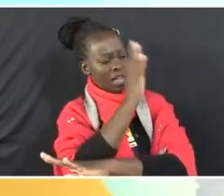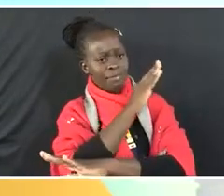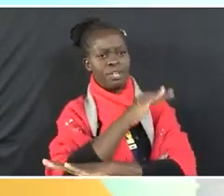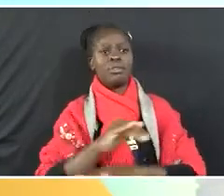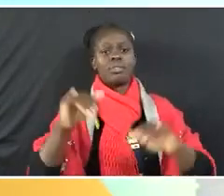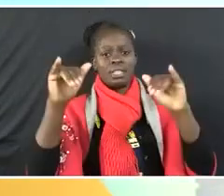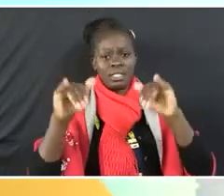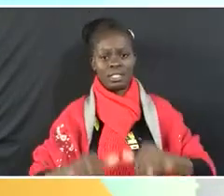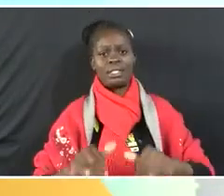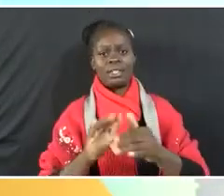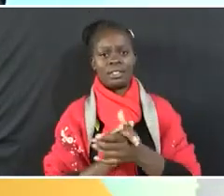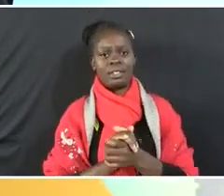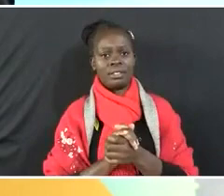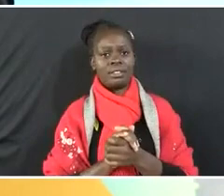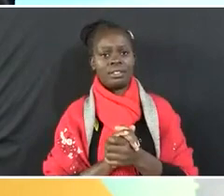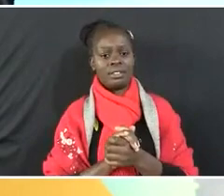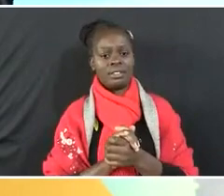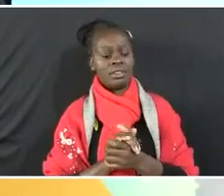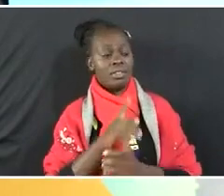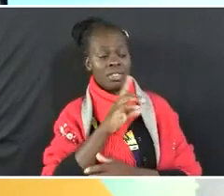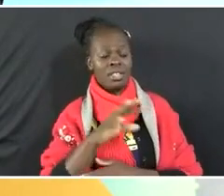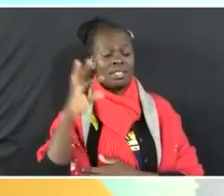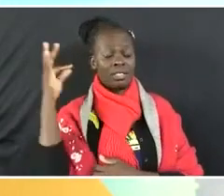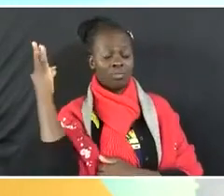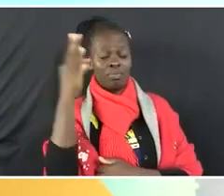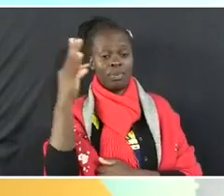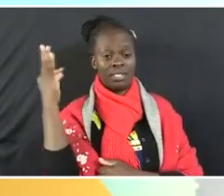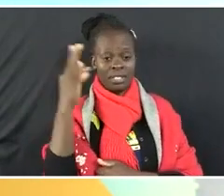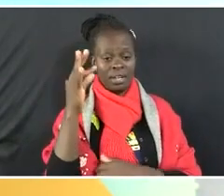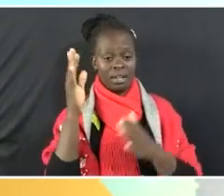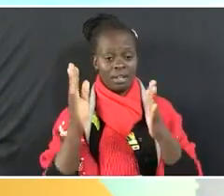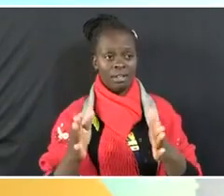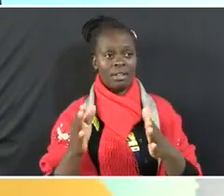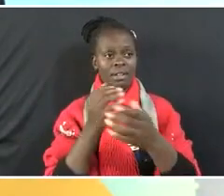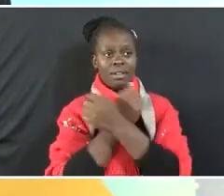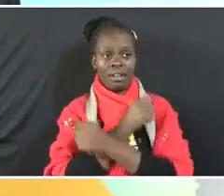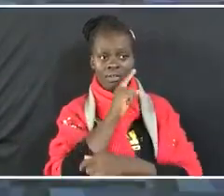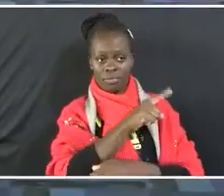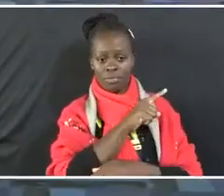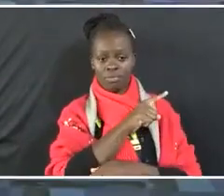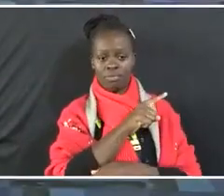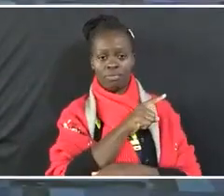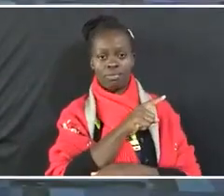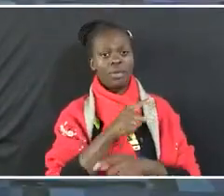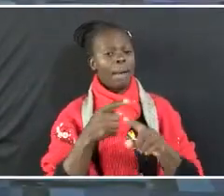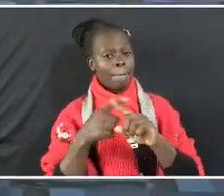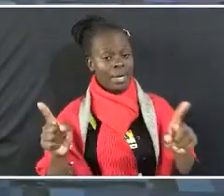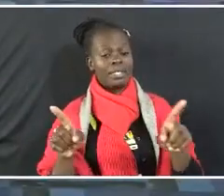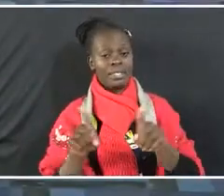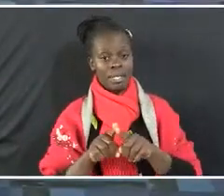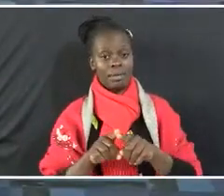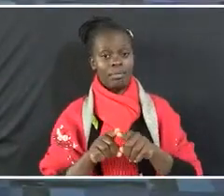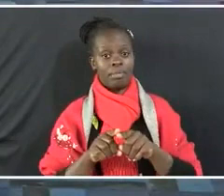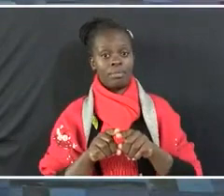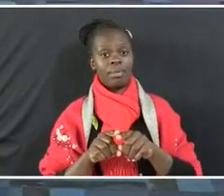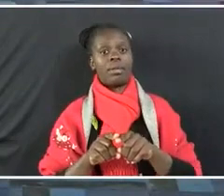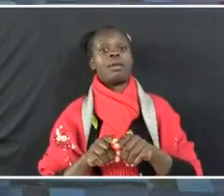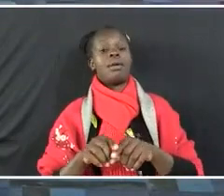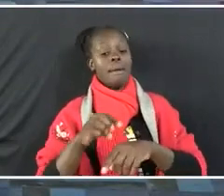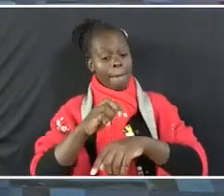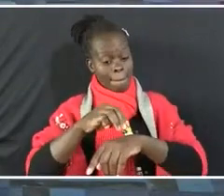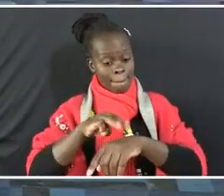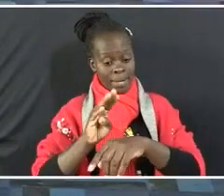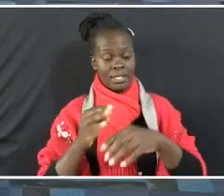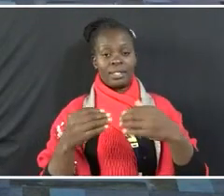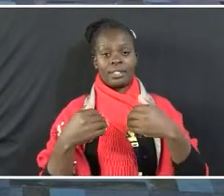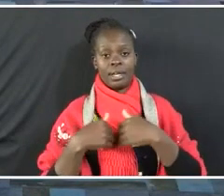What you don't know is this preacher loves you, but this preacher is observant. I know what you do. Today you are